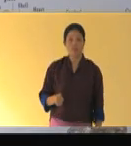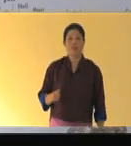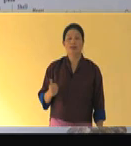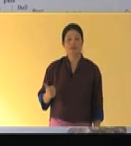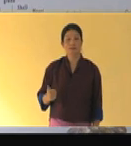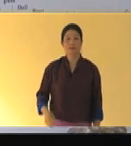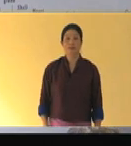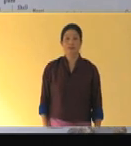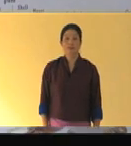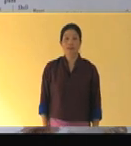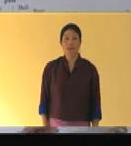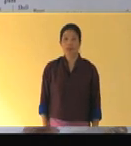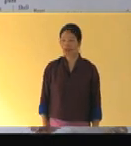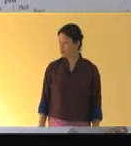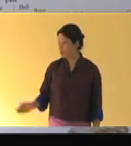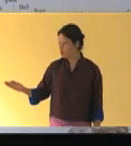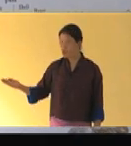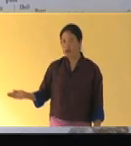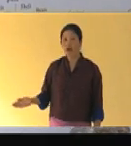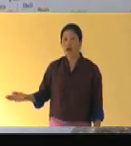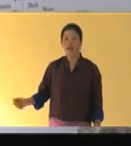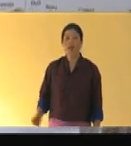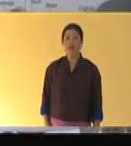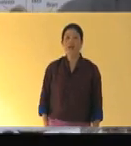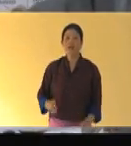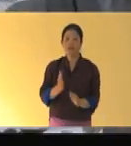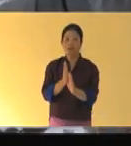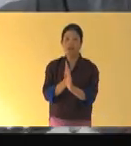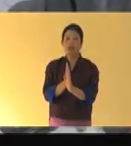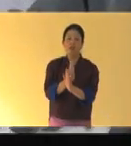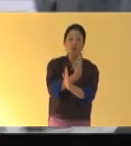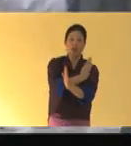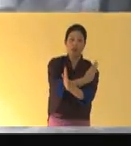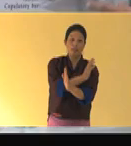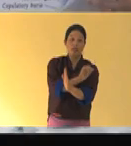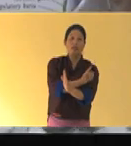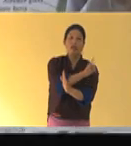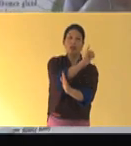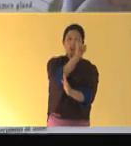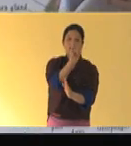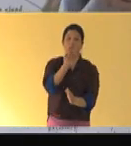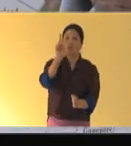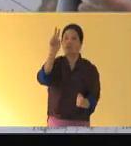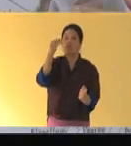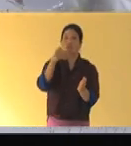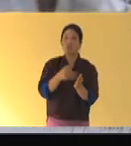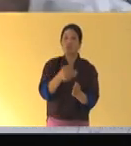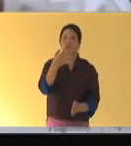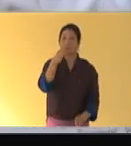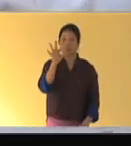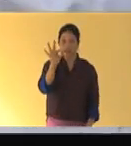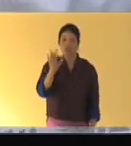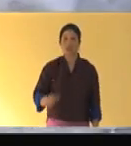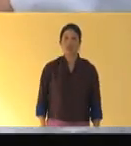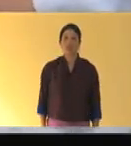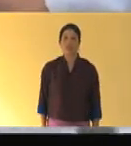found in Bhutan. So likewise, we have documented lots of other snail species. So likewise, we have also found one